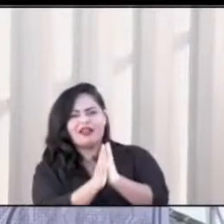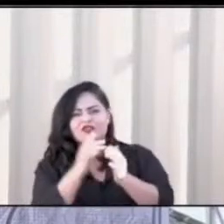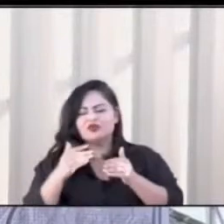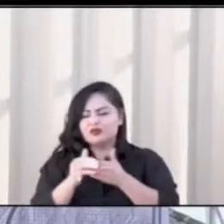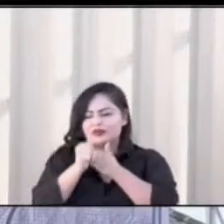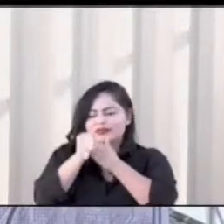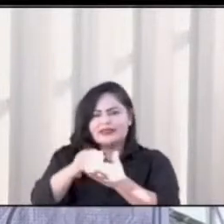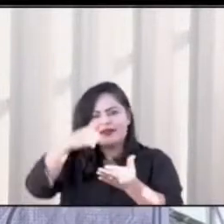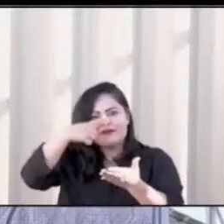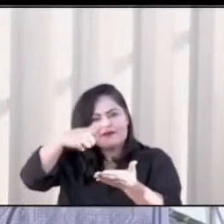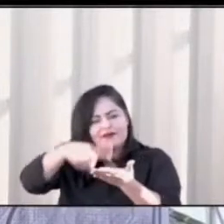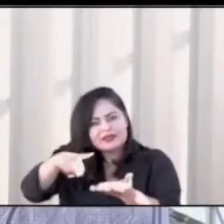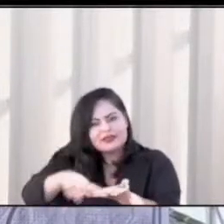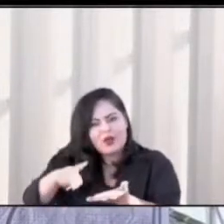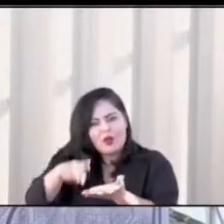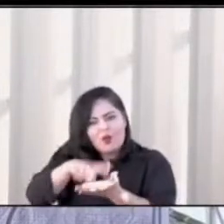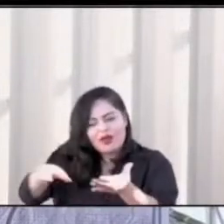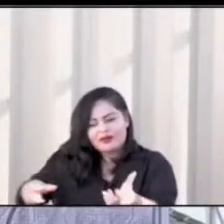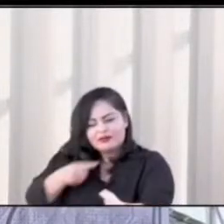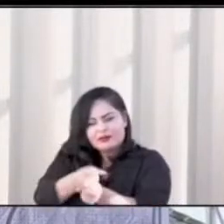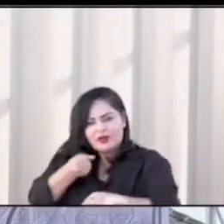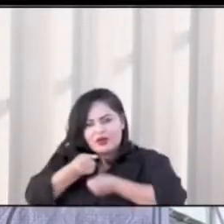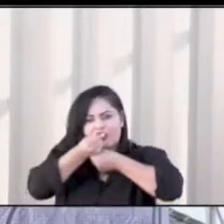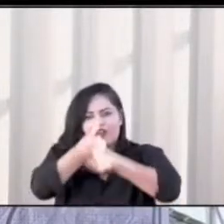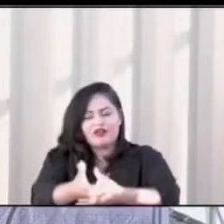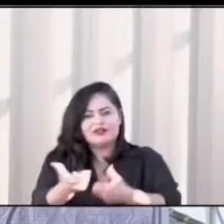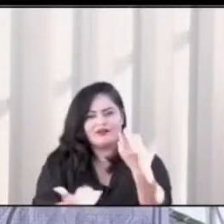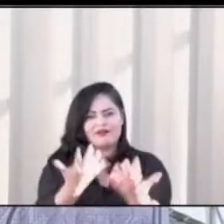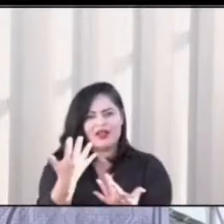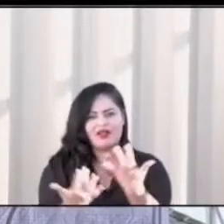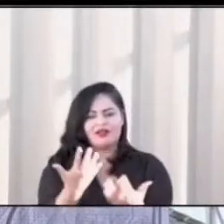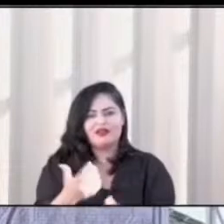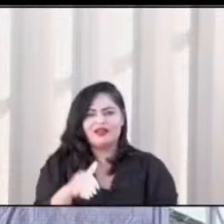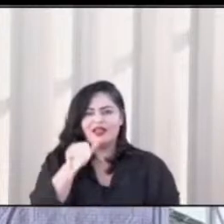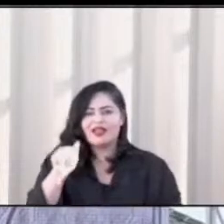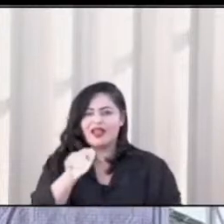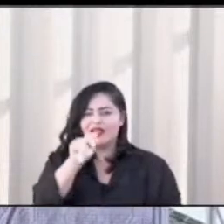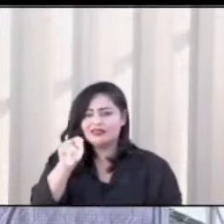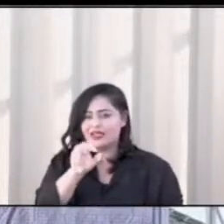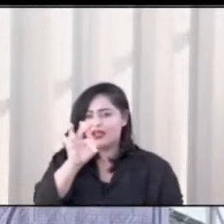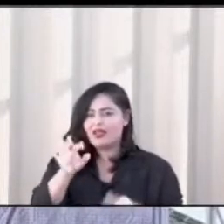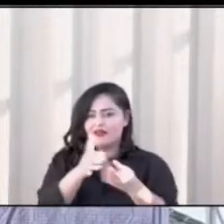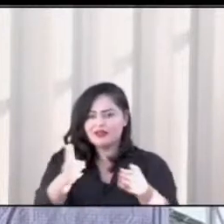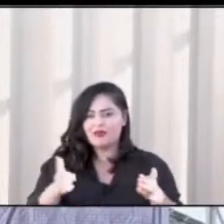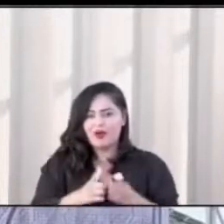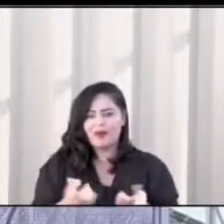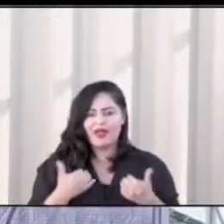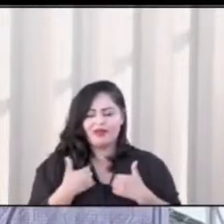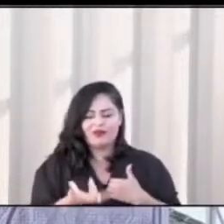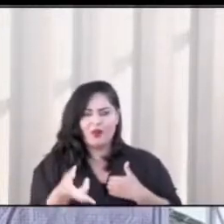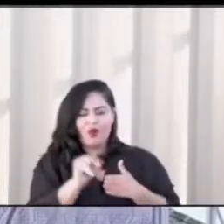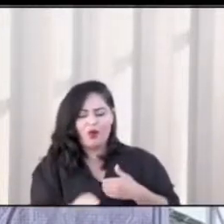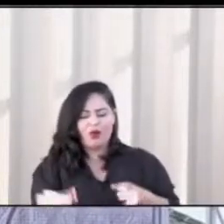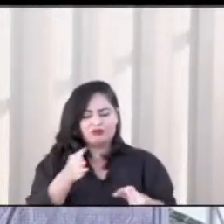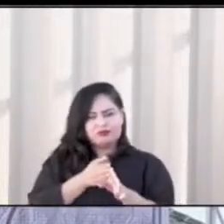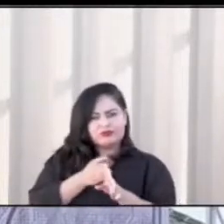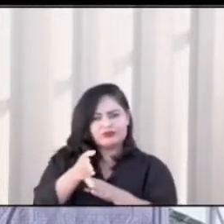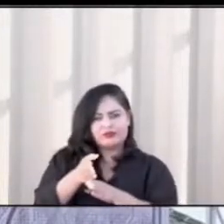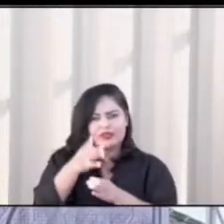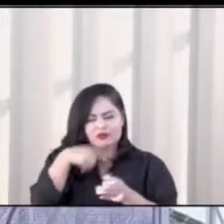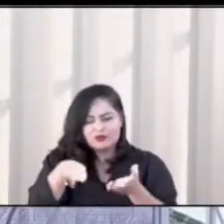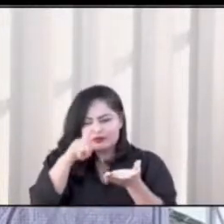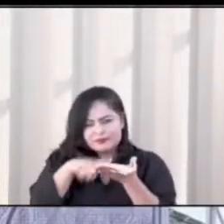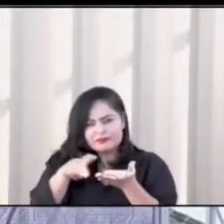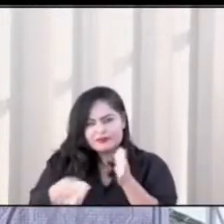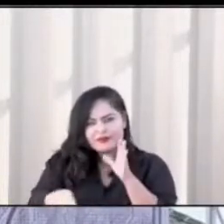investigation alongside our partners. ATF possesses unparalleled expertise in determining the origin and